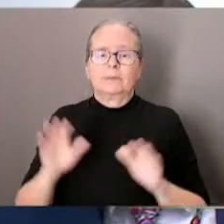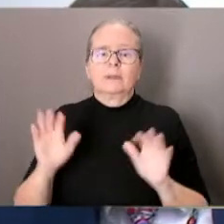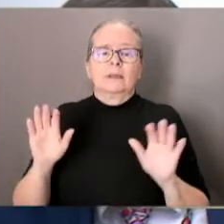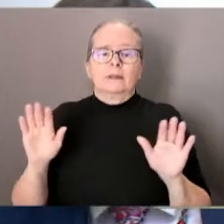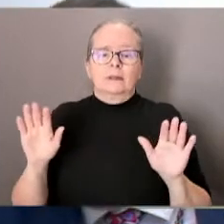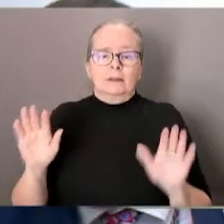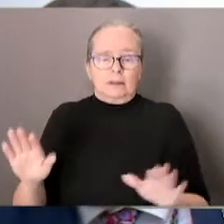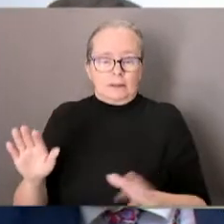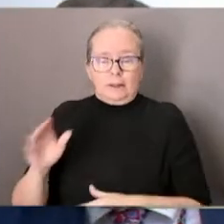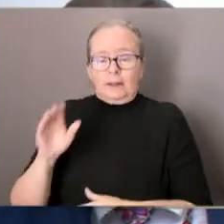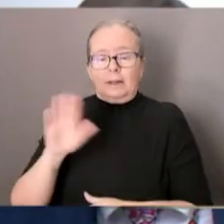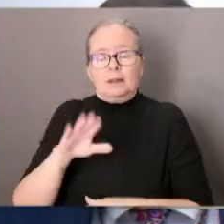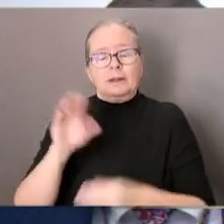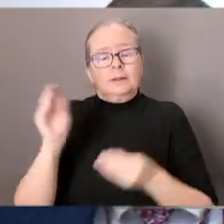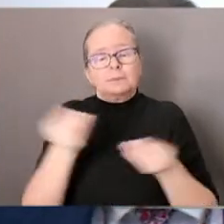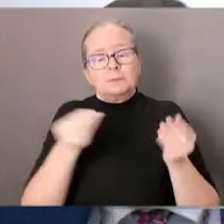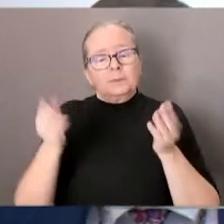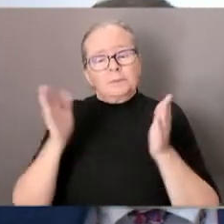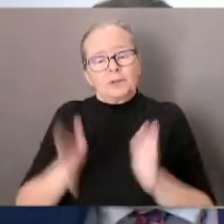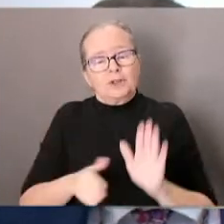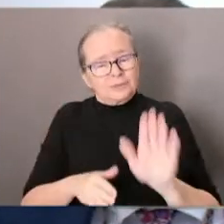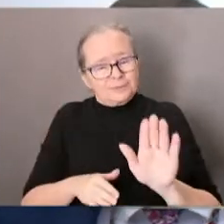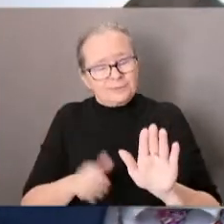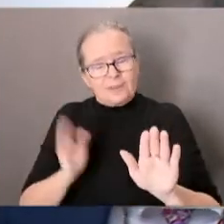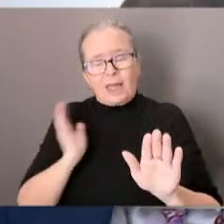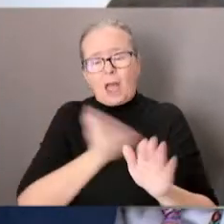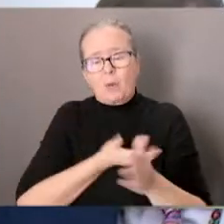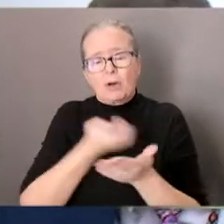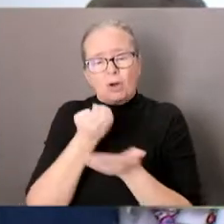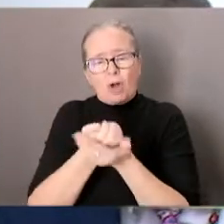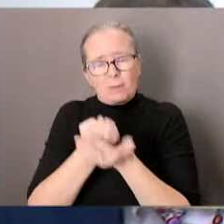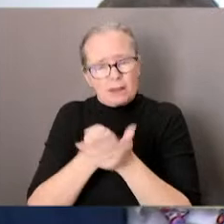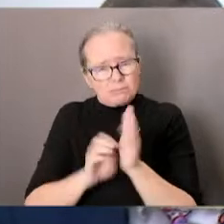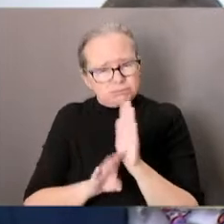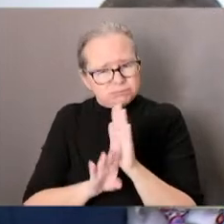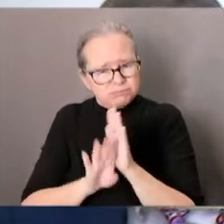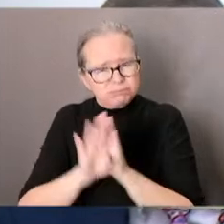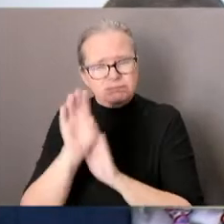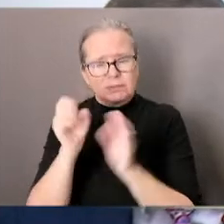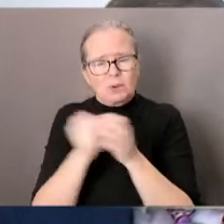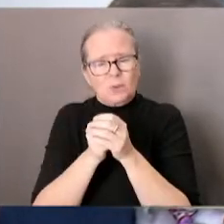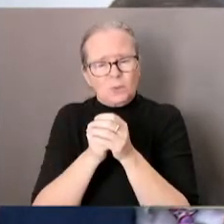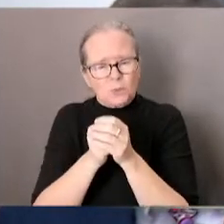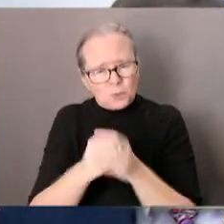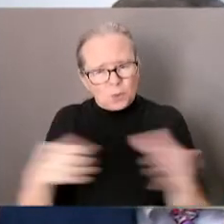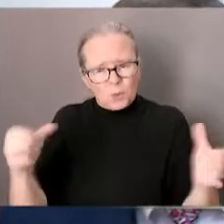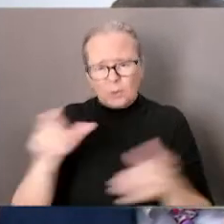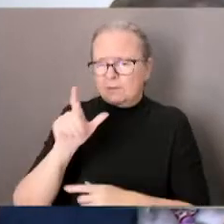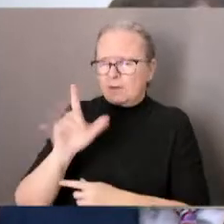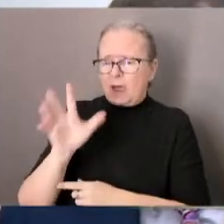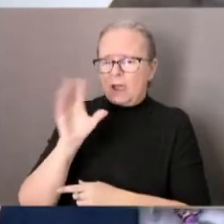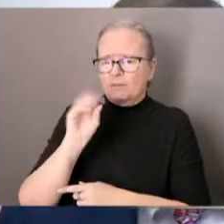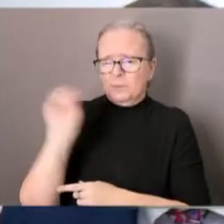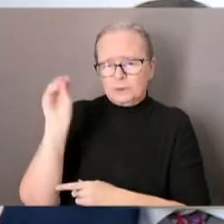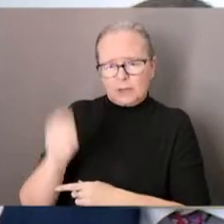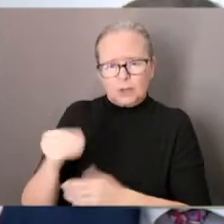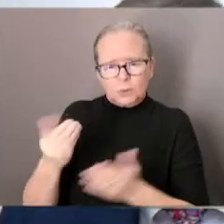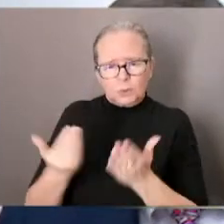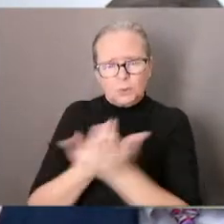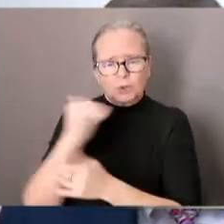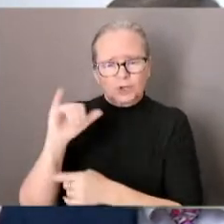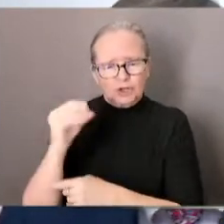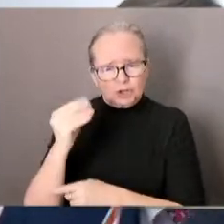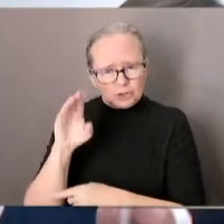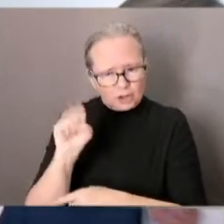is on fire we created 25 to almost 25 percent of the jobs for the entire country over the last year Mr Speaker